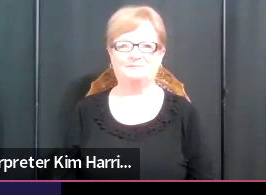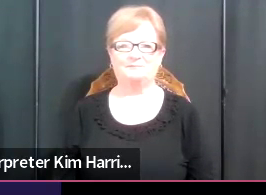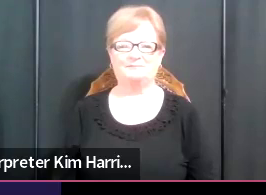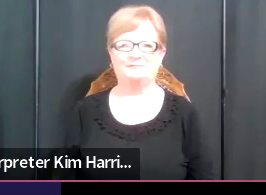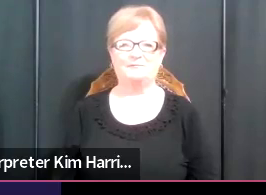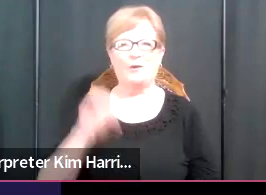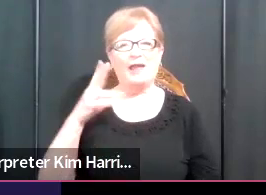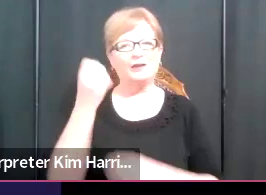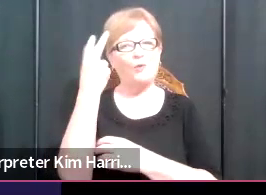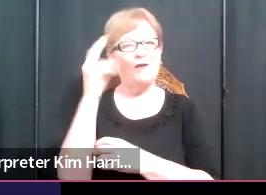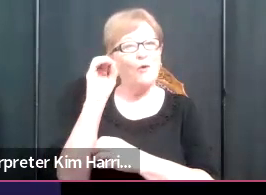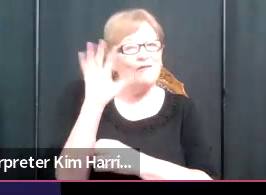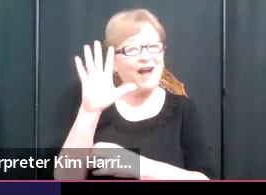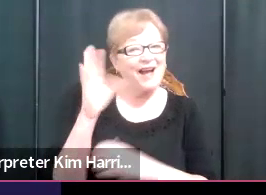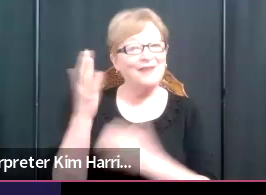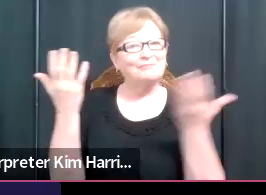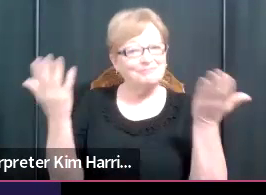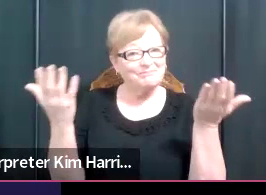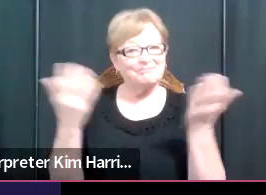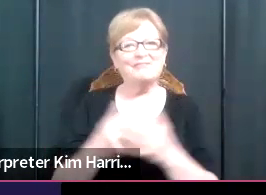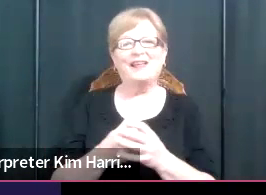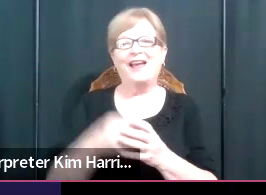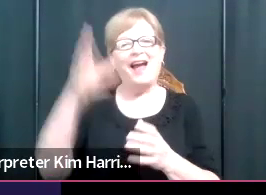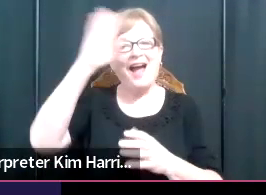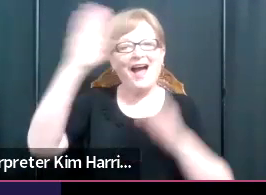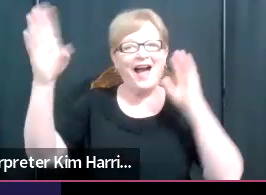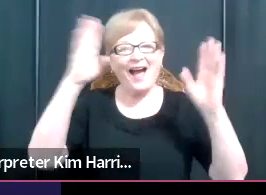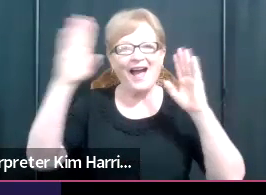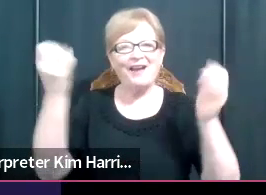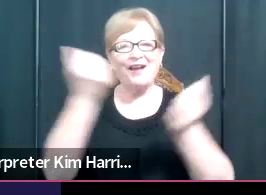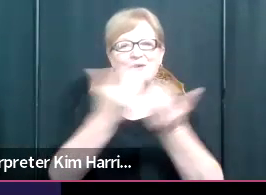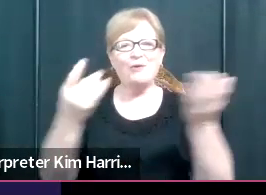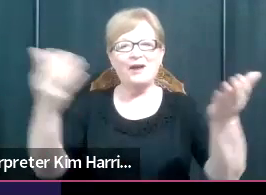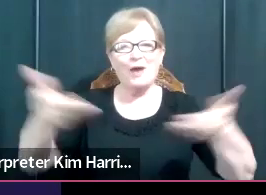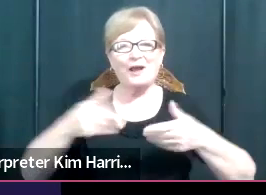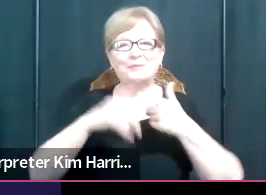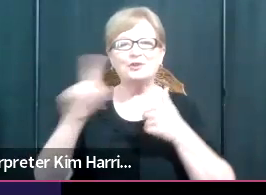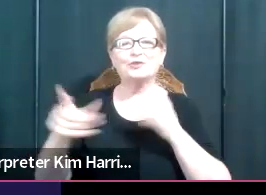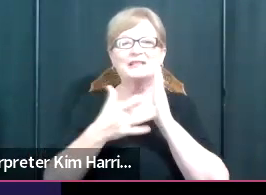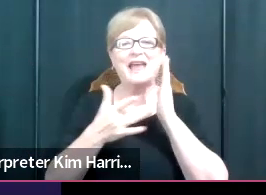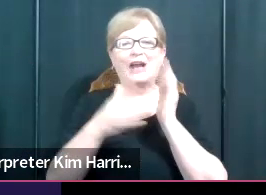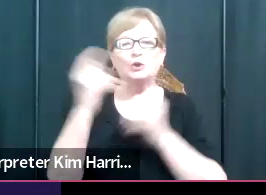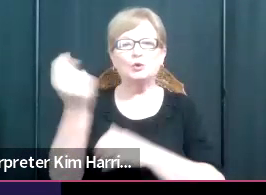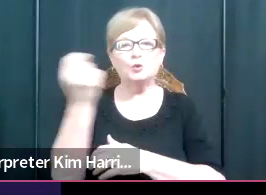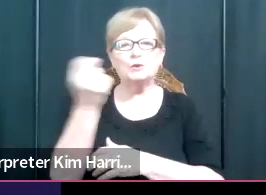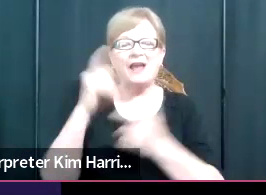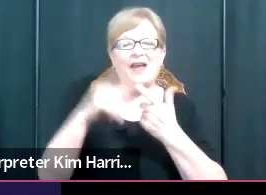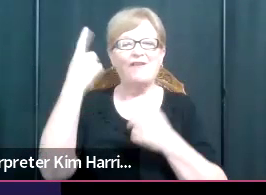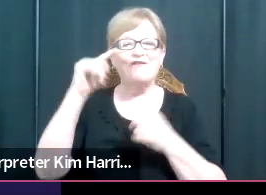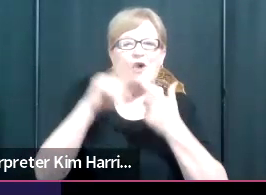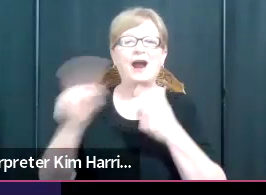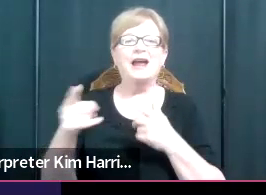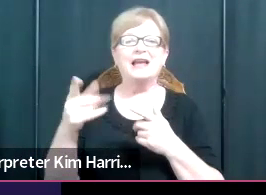right, it's 12:05. Okay, hi everyone. Welcome to Tech Tuesday, Assistive Technology for Censoring and